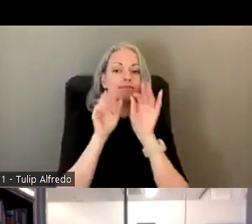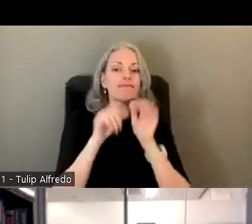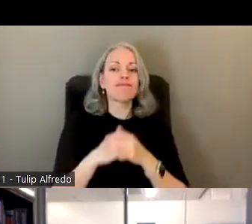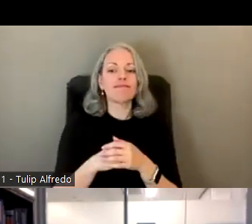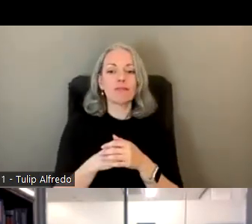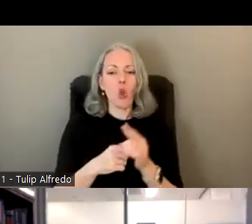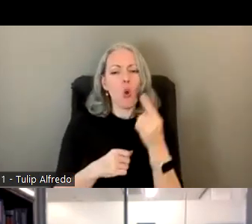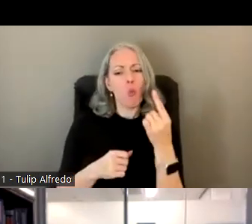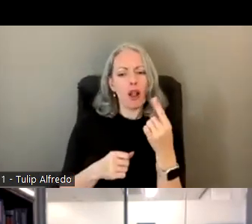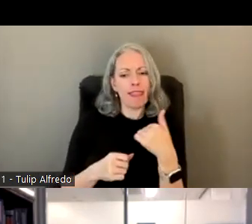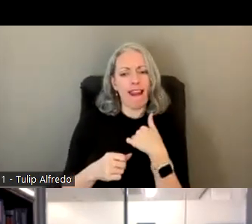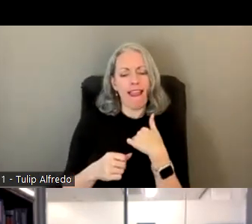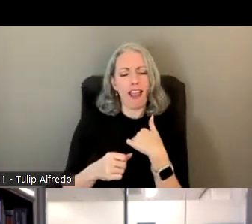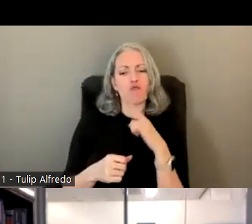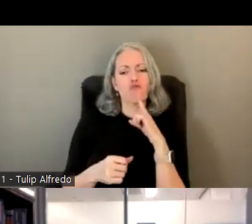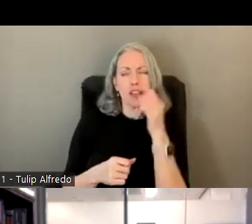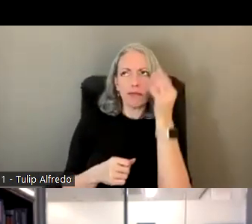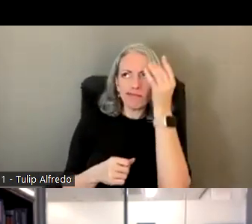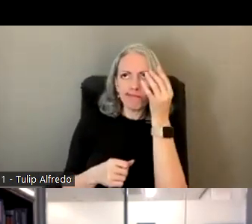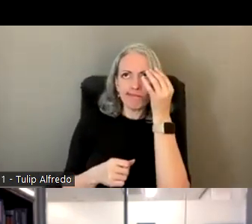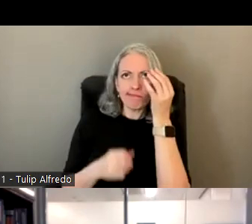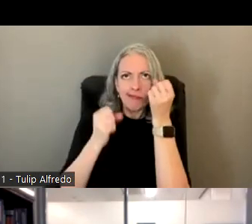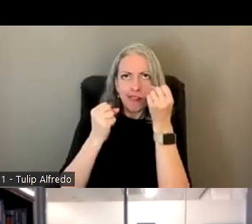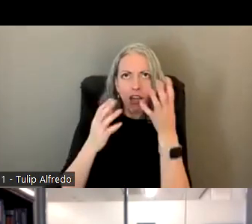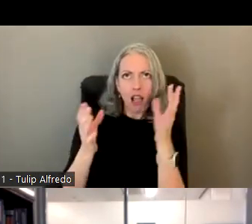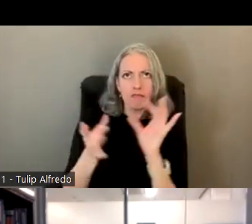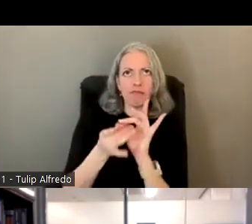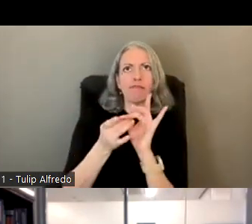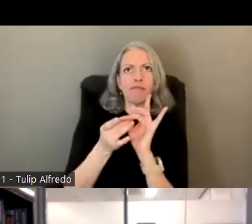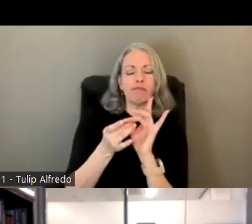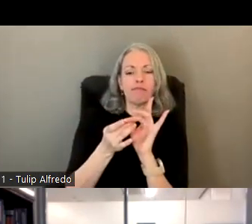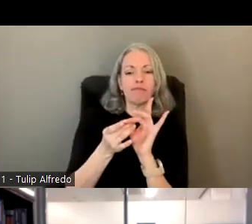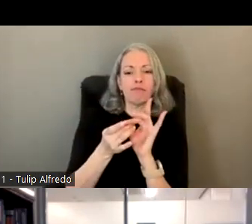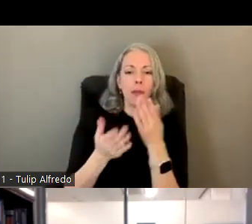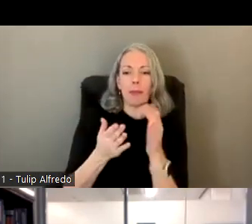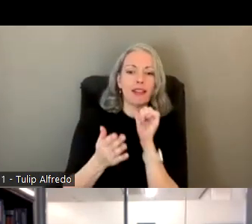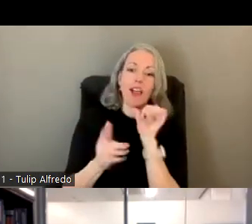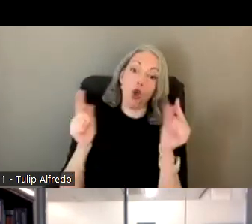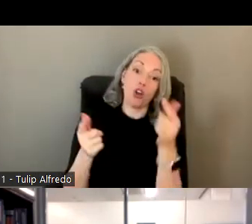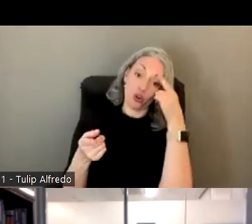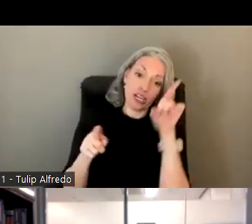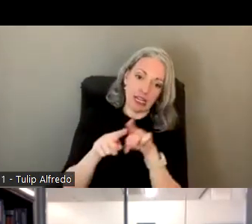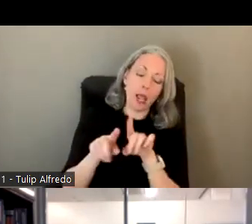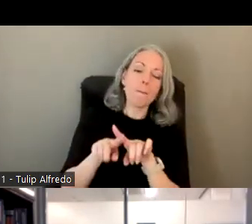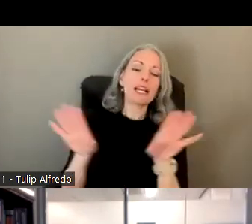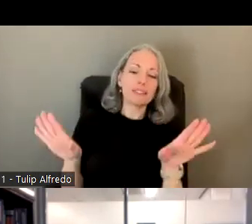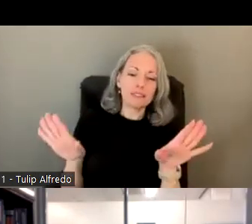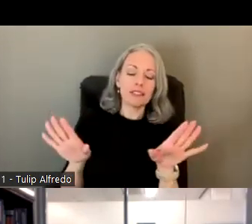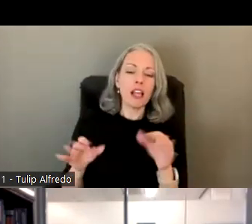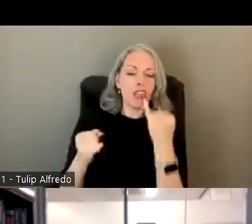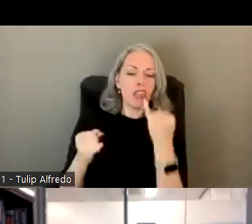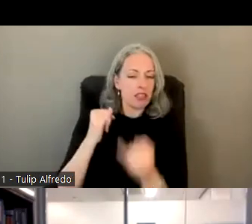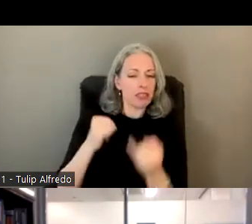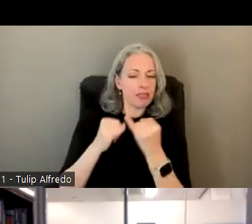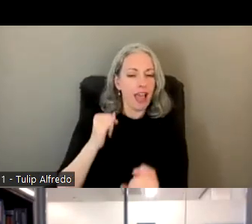The one that I really resonate a lot with, and I know it may be not everybody in the committee, but the last